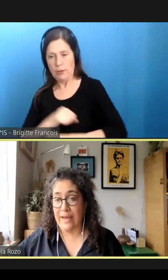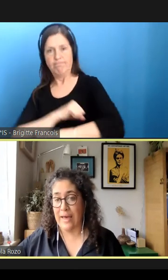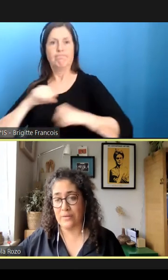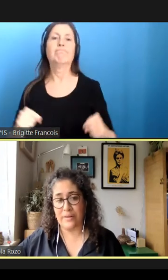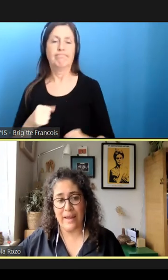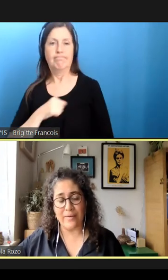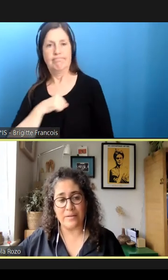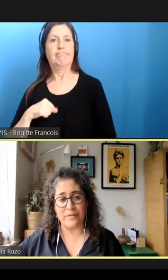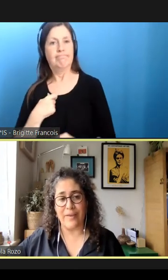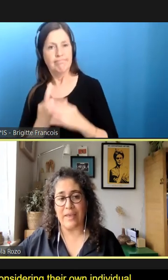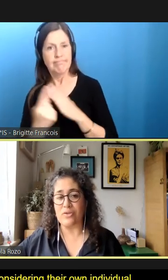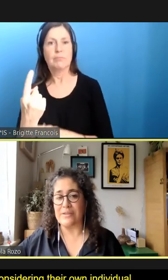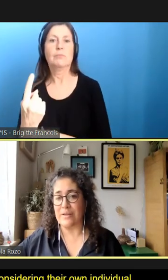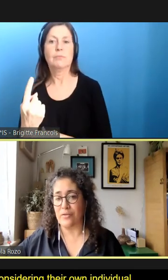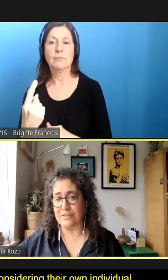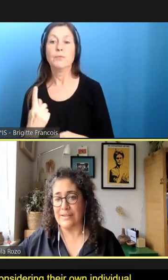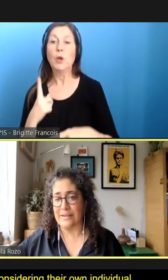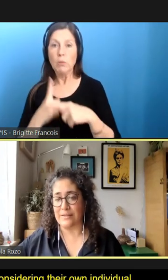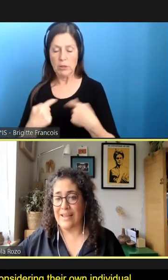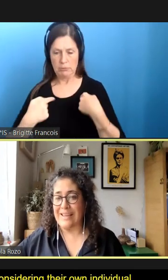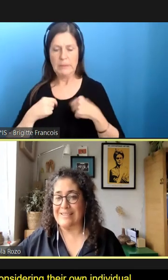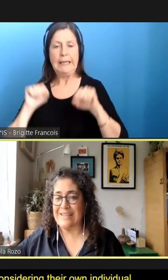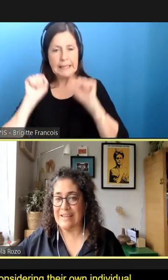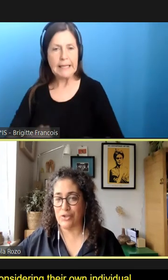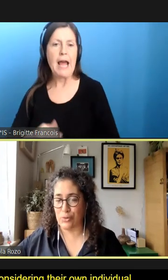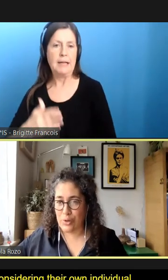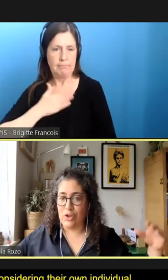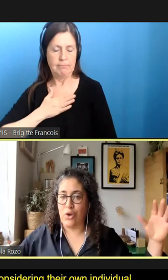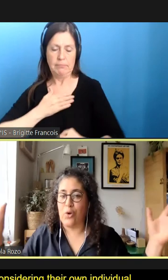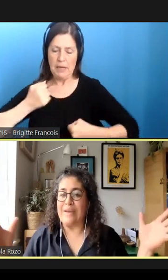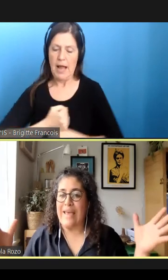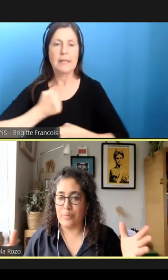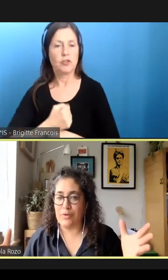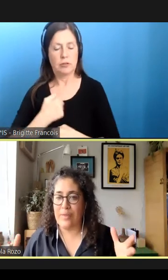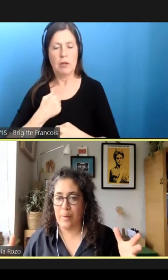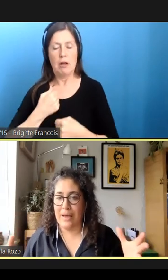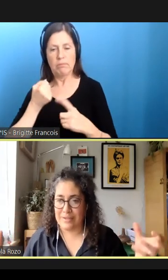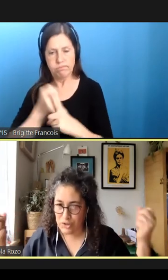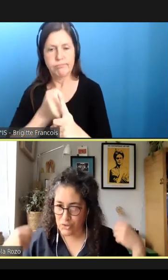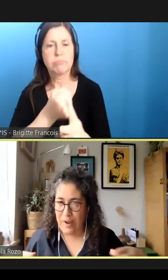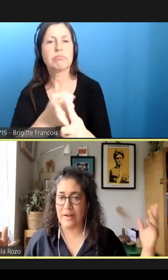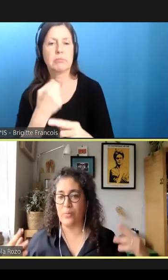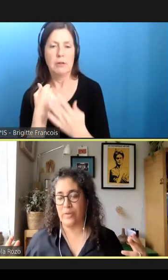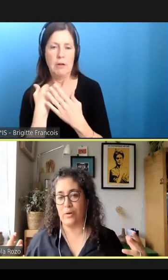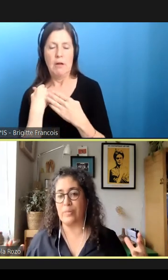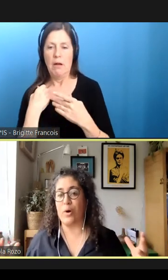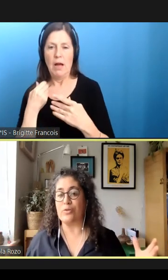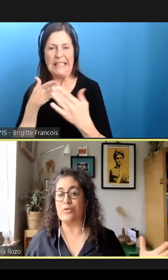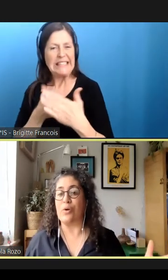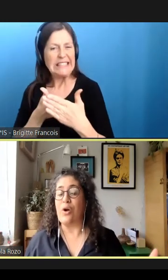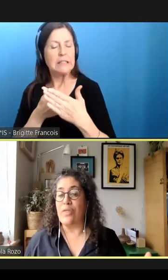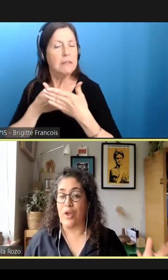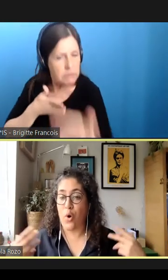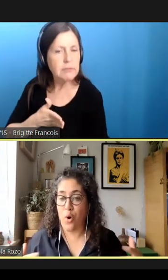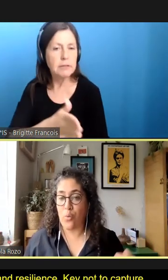own account and narratives of agency and resilience? It's key to not only capture them as struggling with those, but